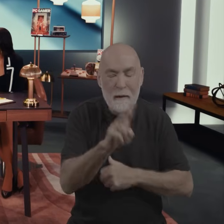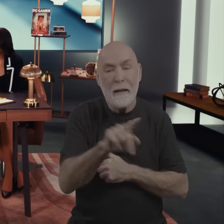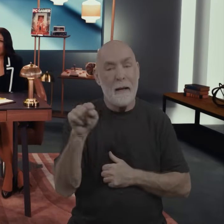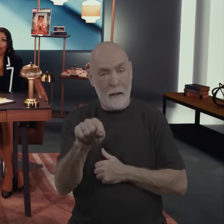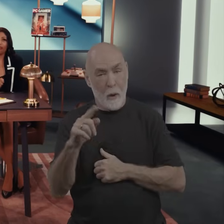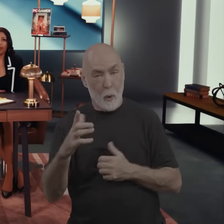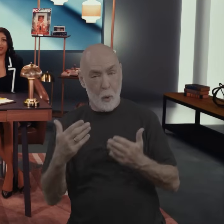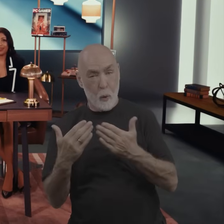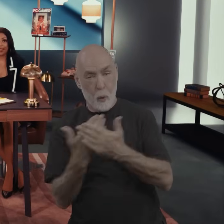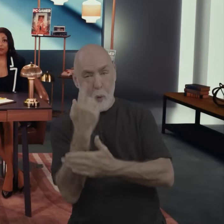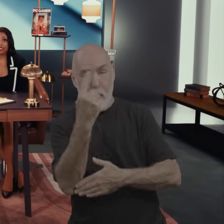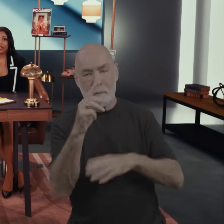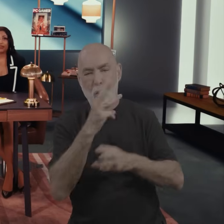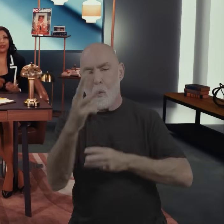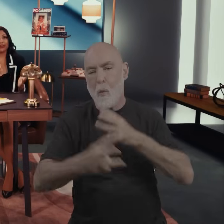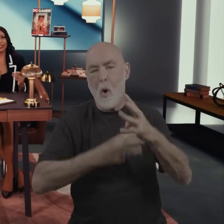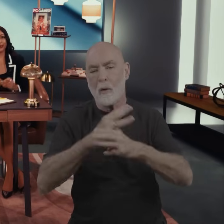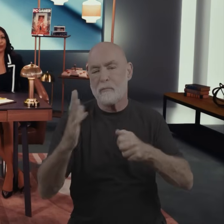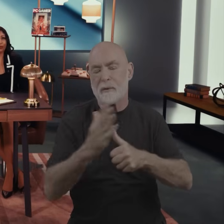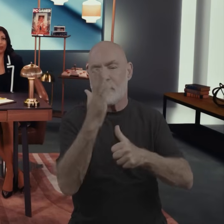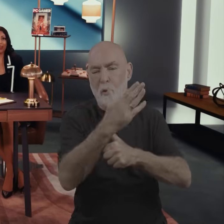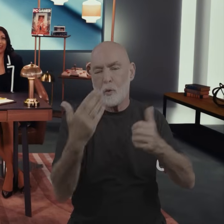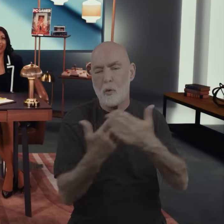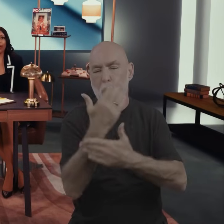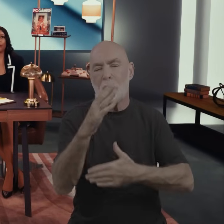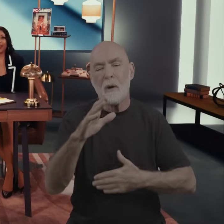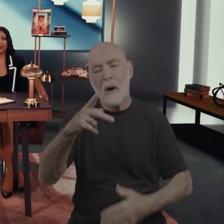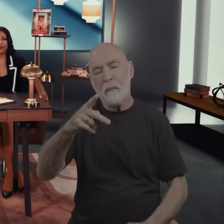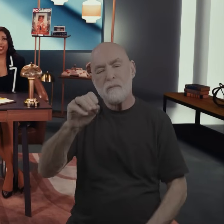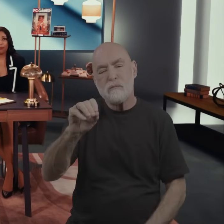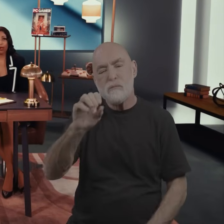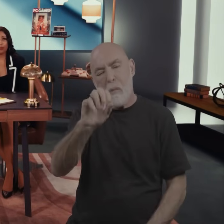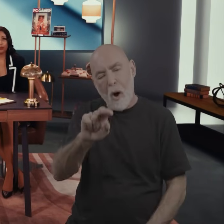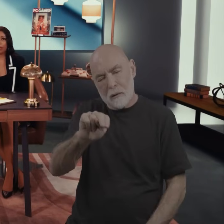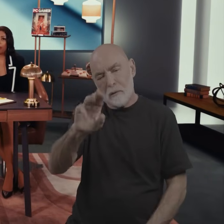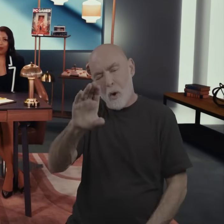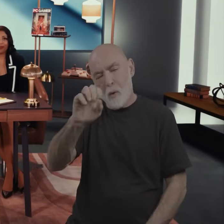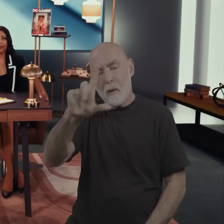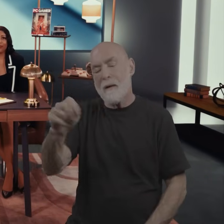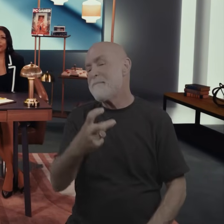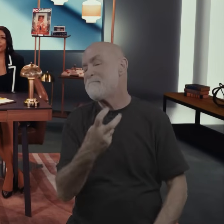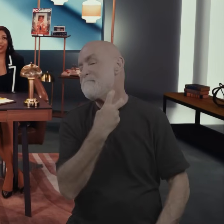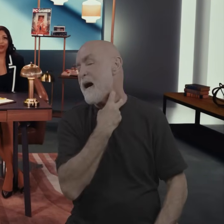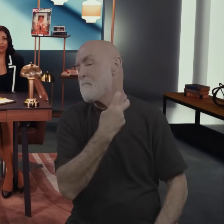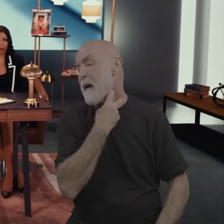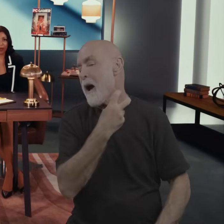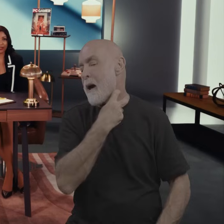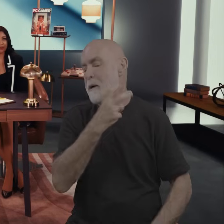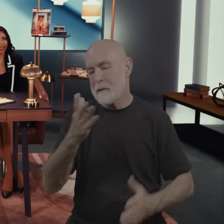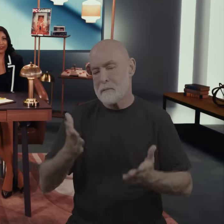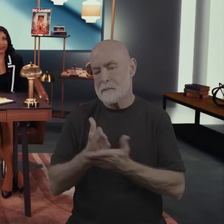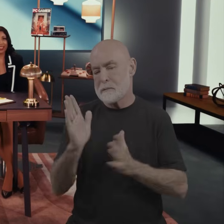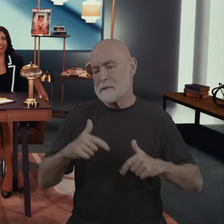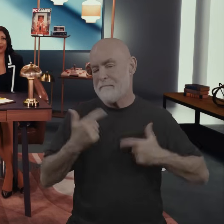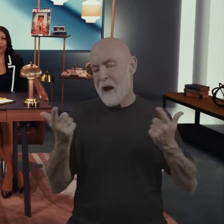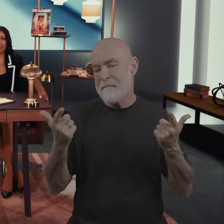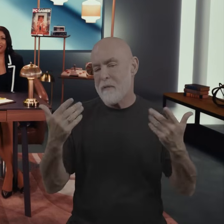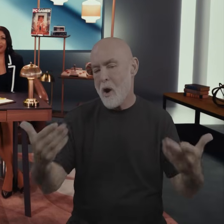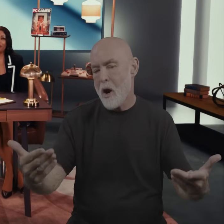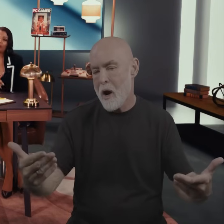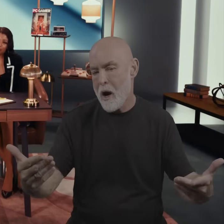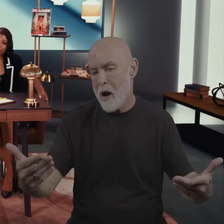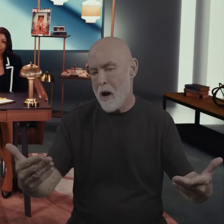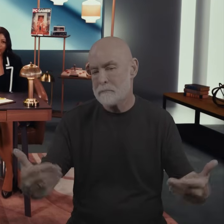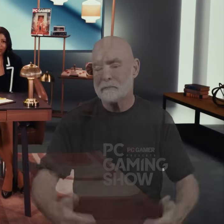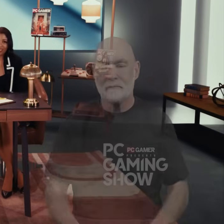what? Speaking of amazing games, here's our next world premiere. A brand new game published by Punkle, the creator of Vampire Survivors. Get ready